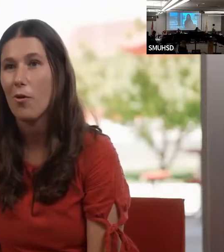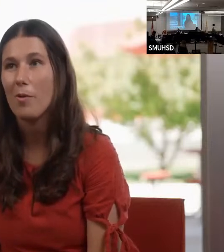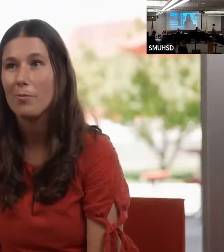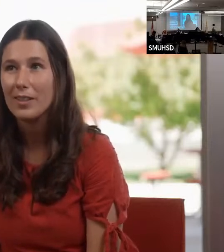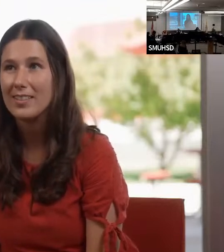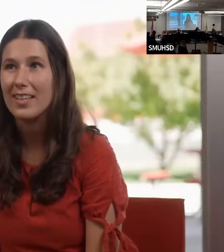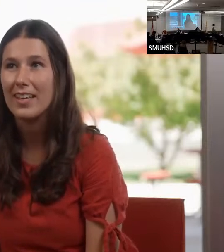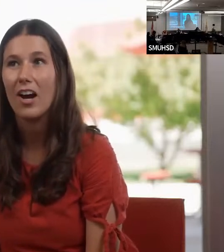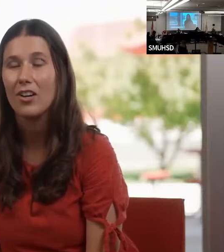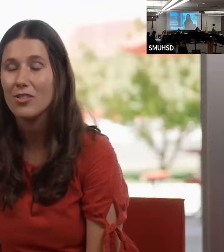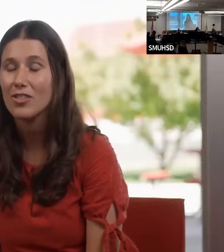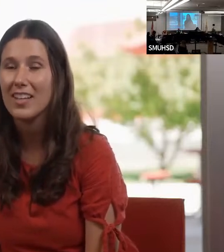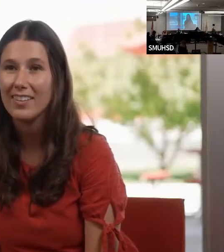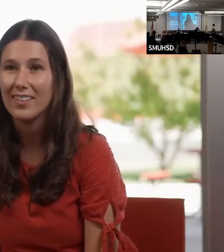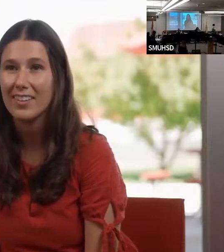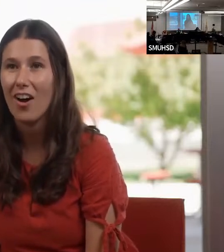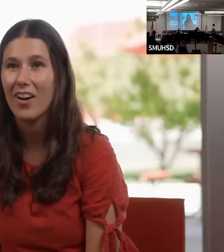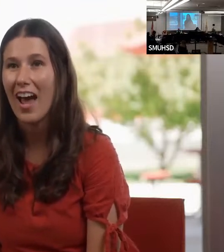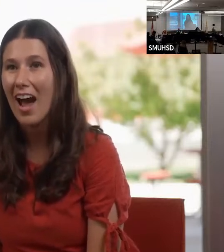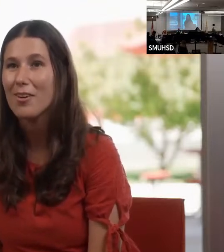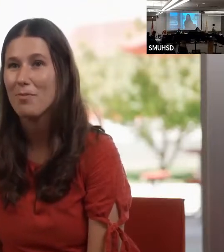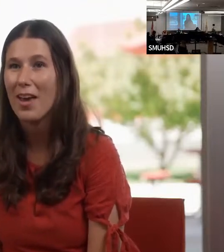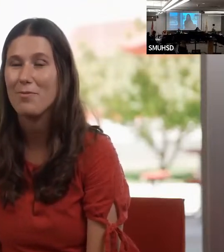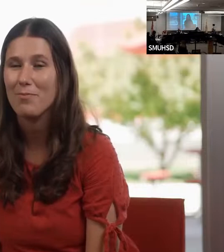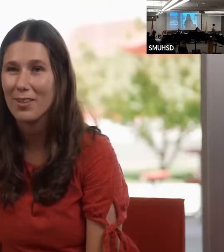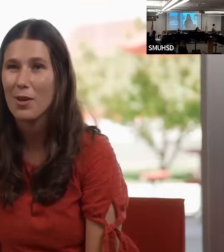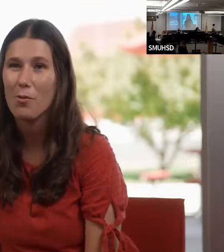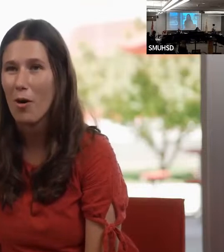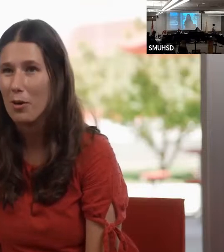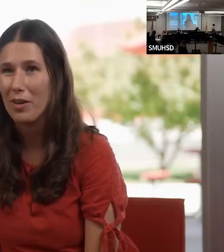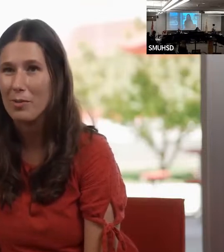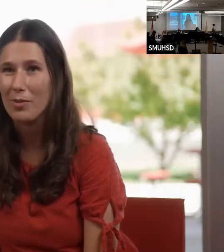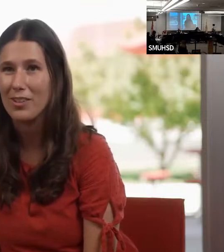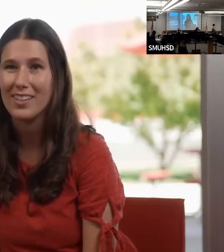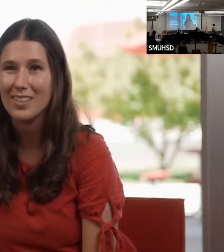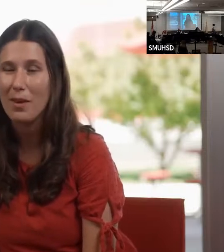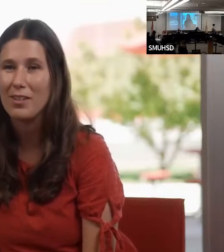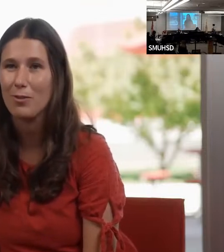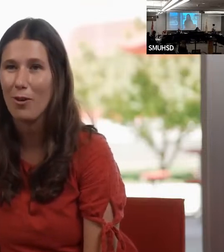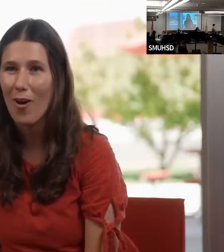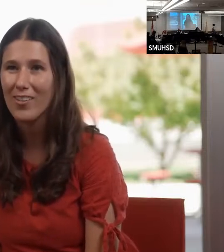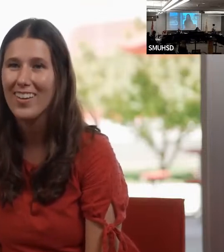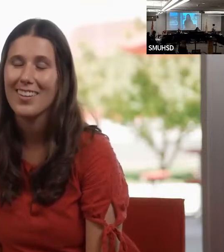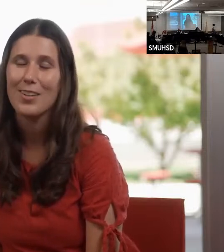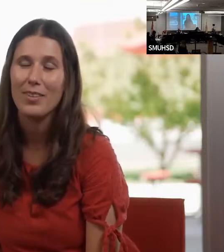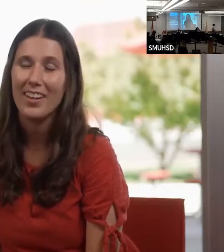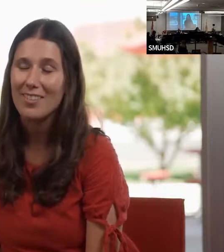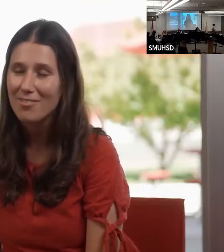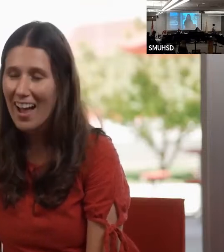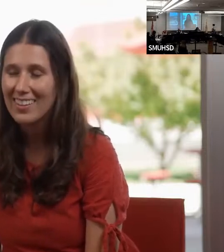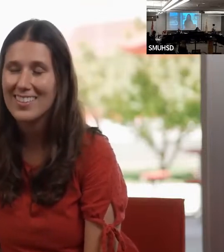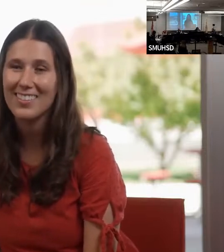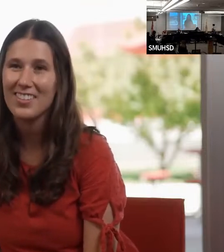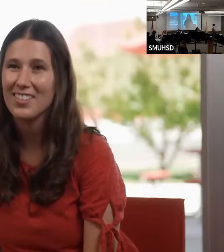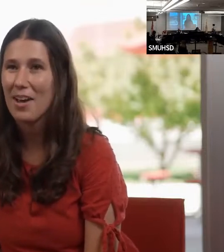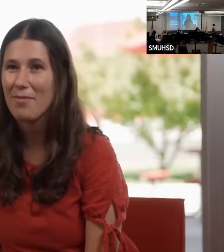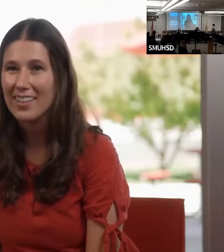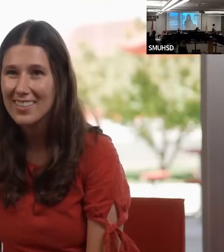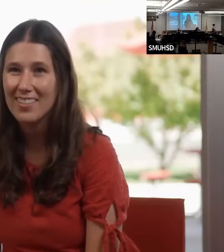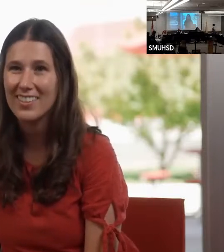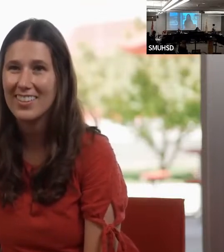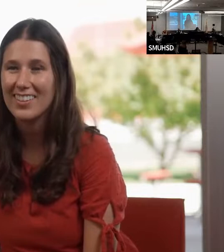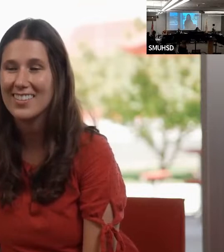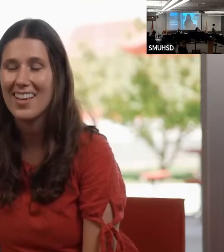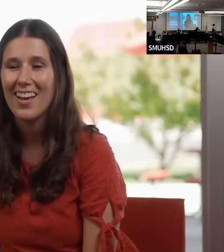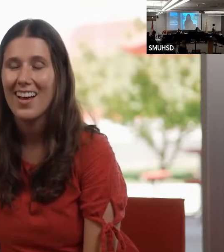for school. So I'm really seeing our students take the lead on how to make Mills a welcoming community and a space for all. They're planning rallies,